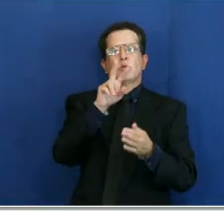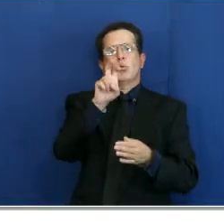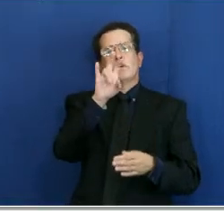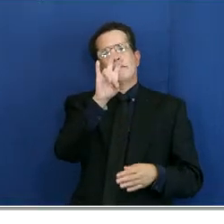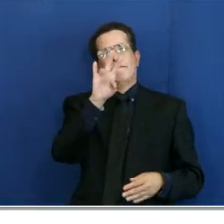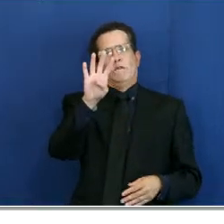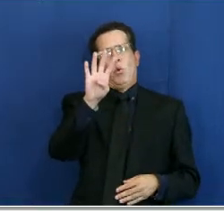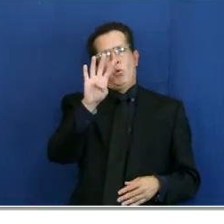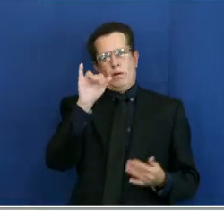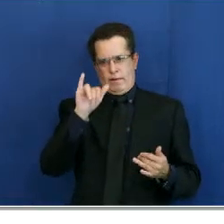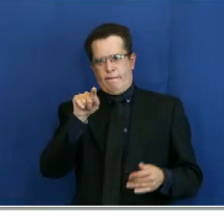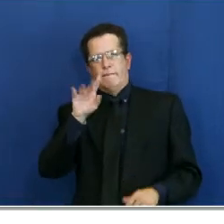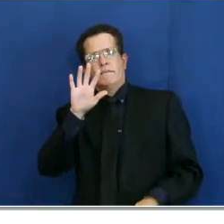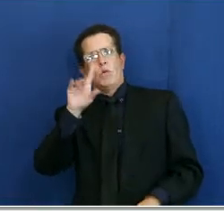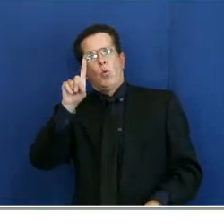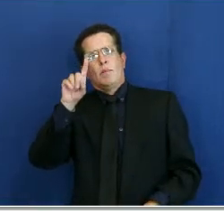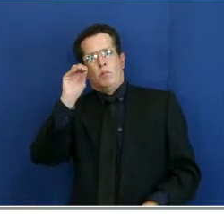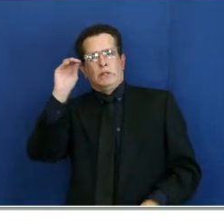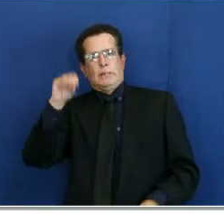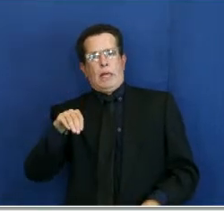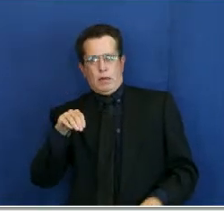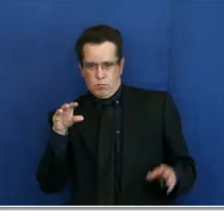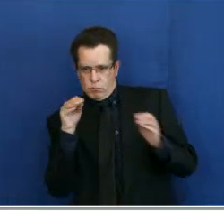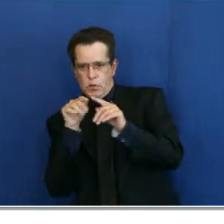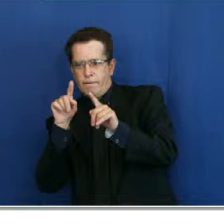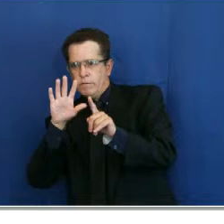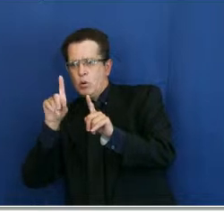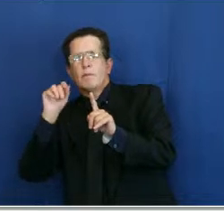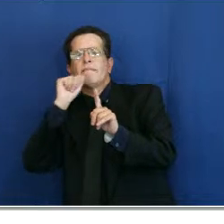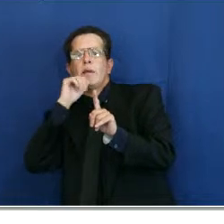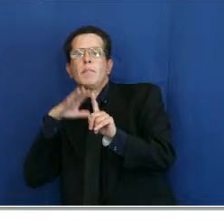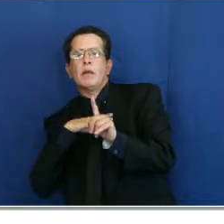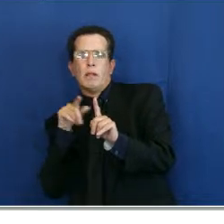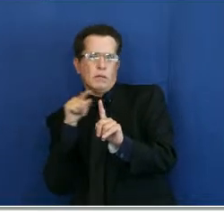17,274, or 51% of all cases are female.